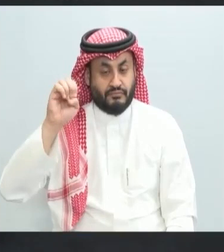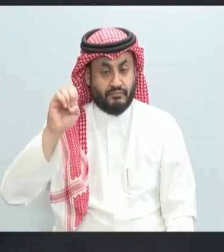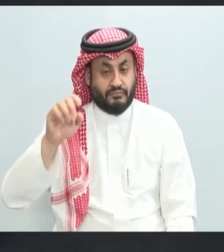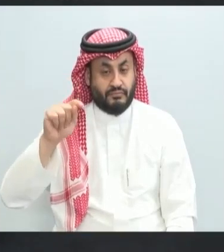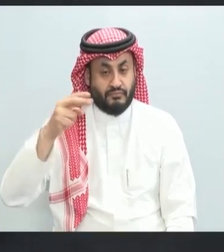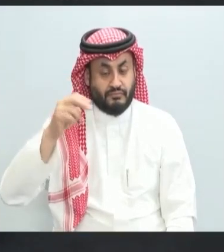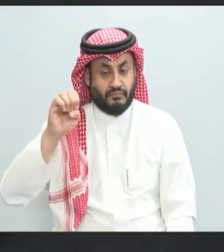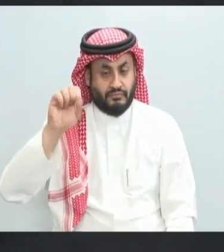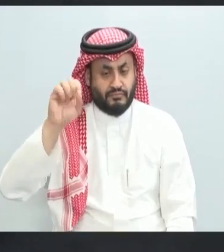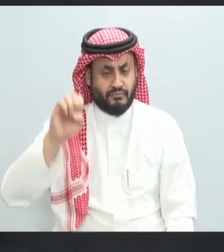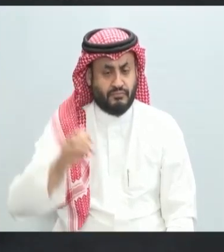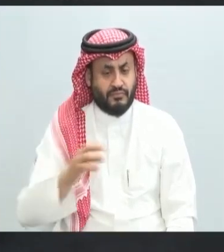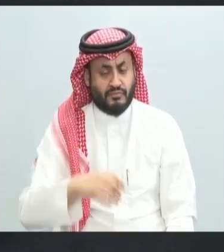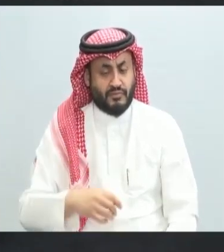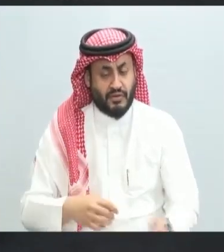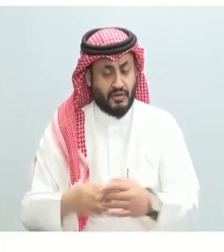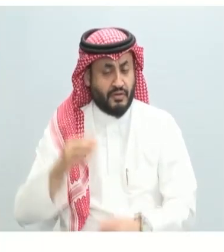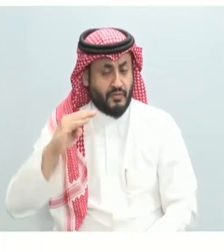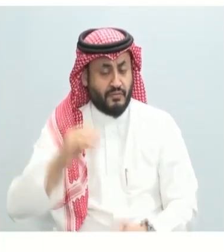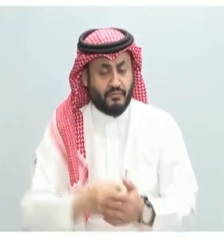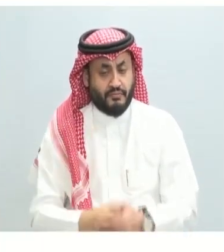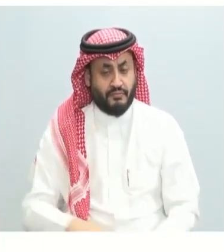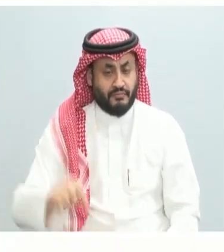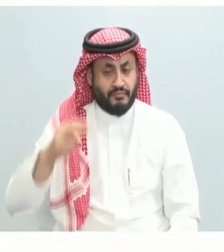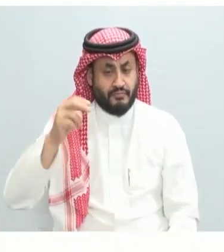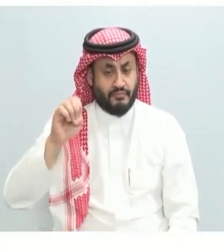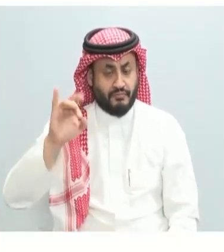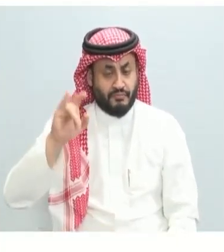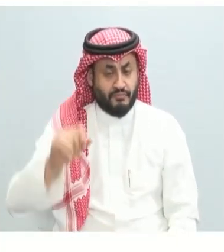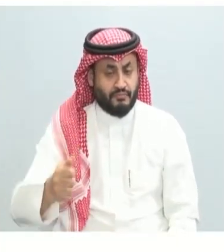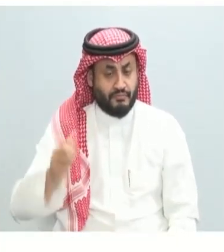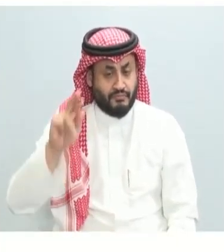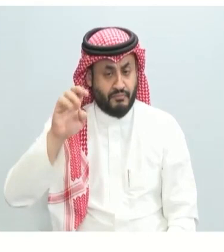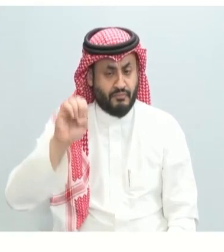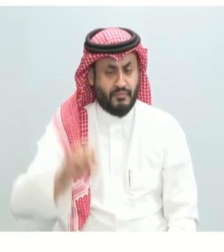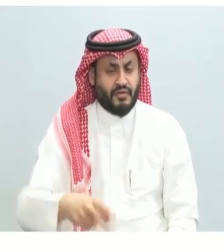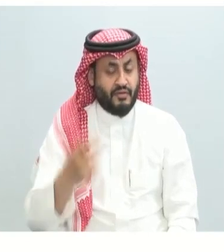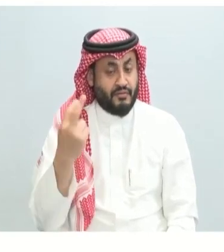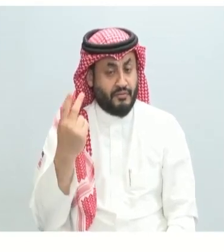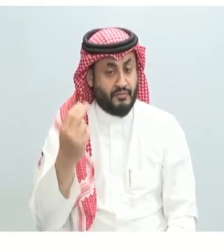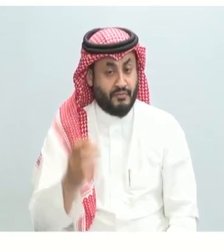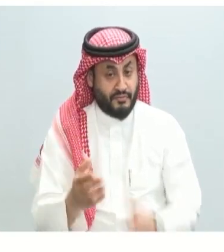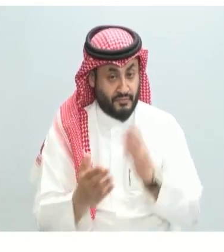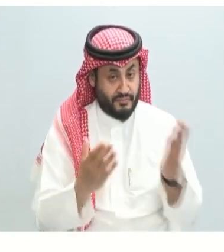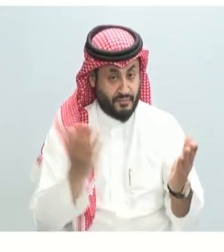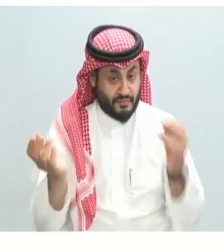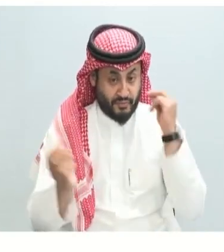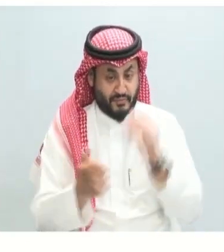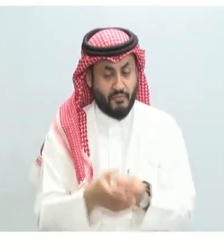MP3 players. They are MP3 players. One more